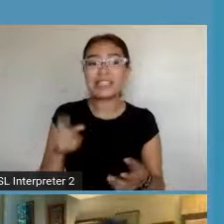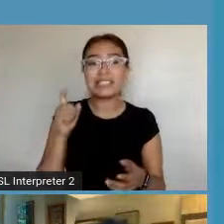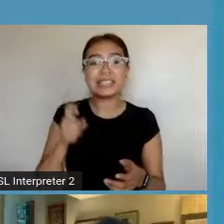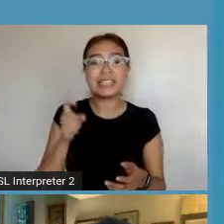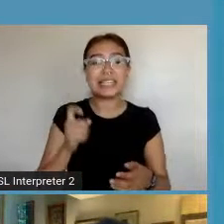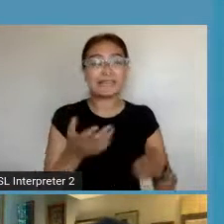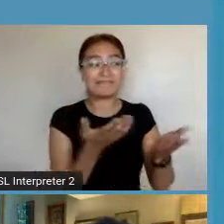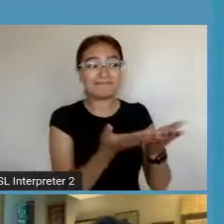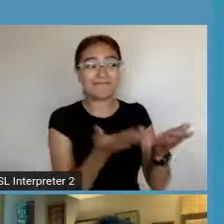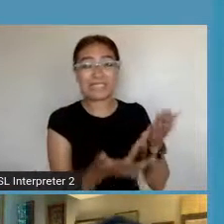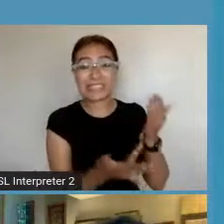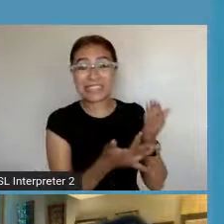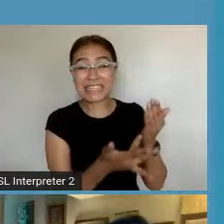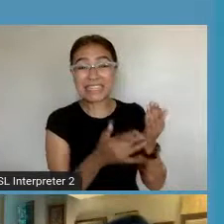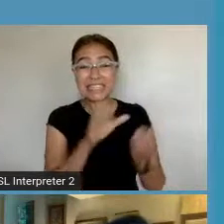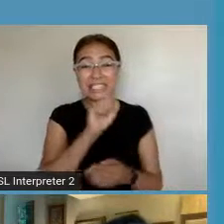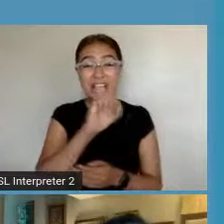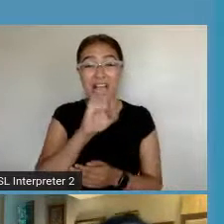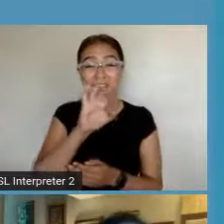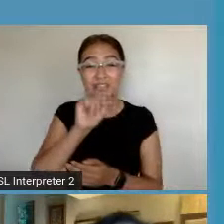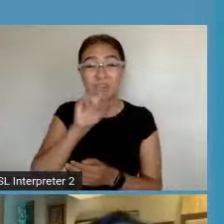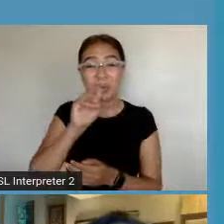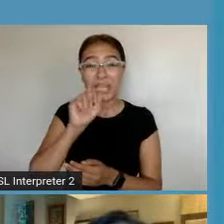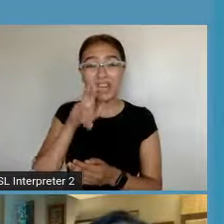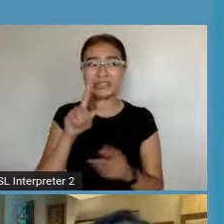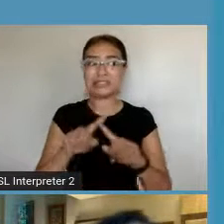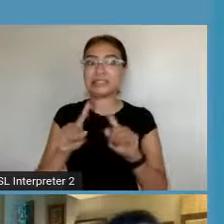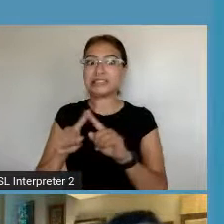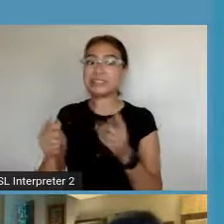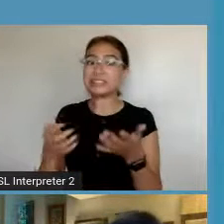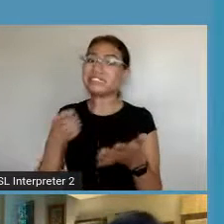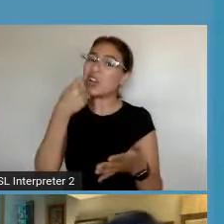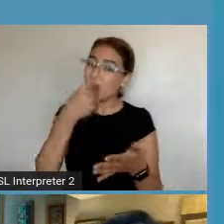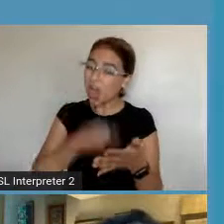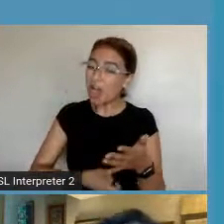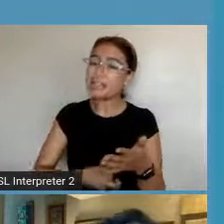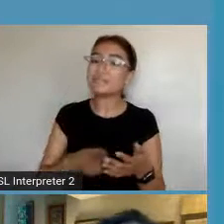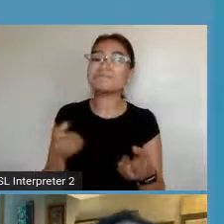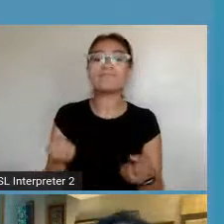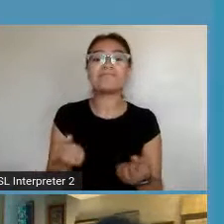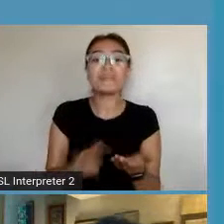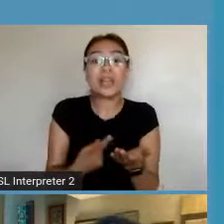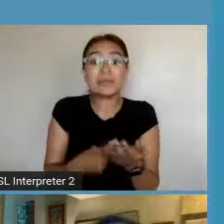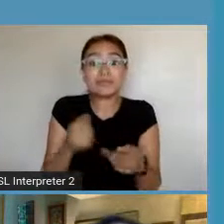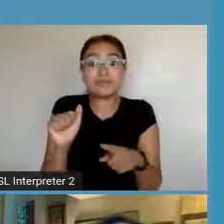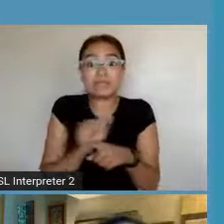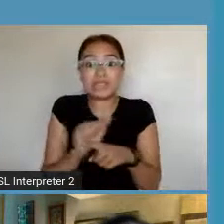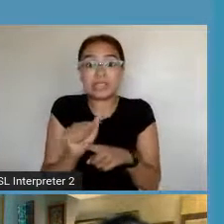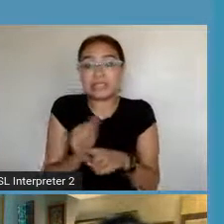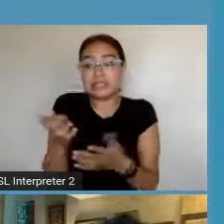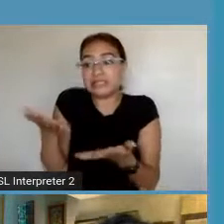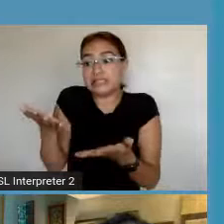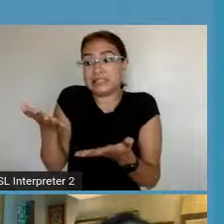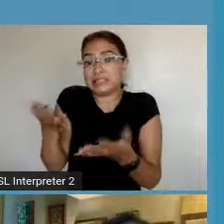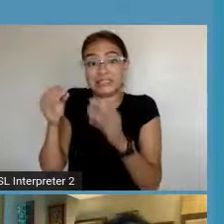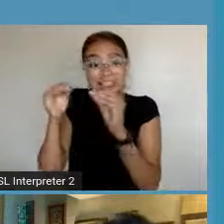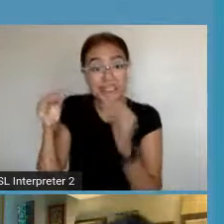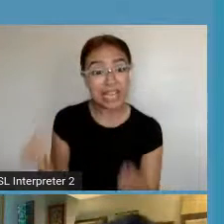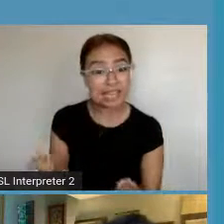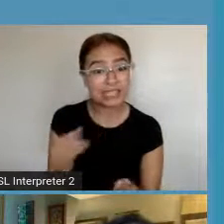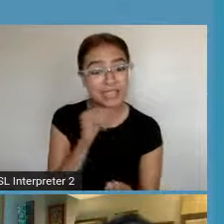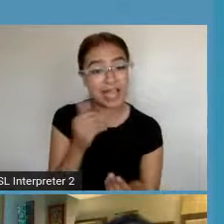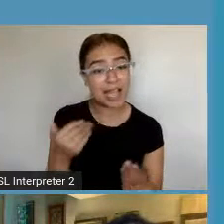storage, software, and hardware. Sometimes the training and expertise doesn't exist. You don't have that core